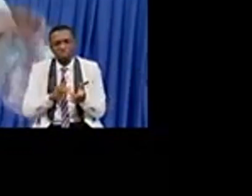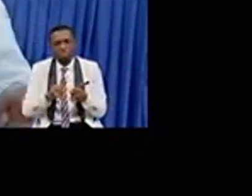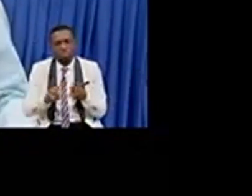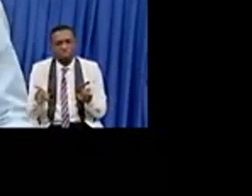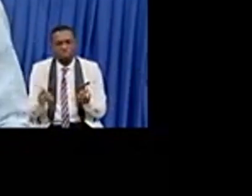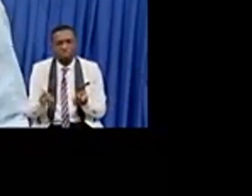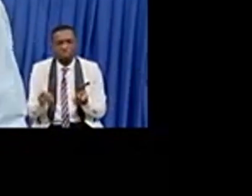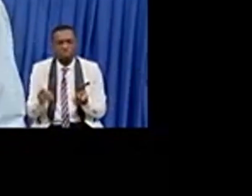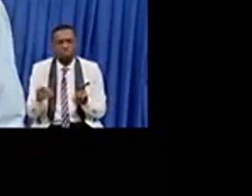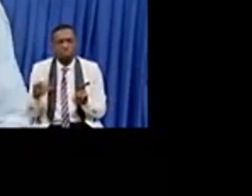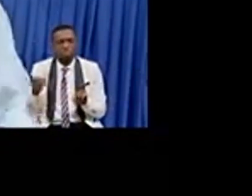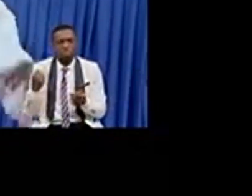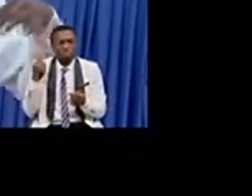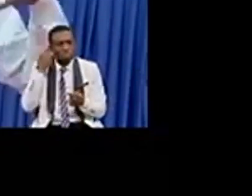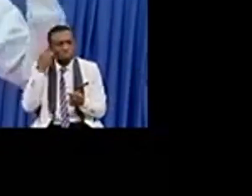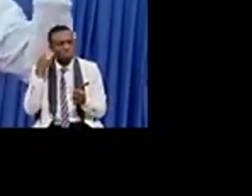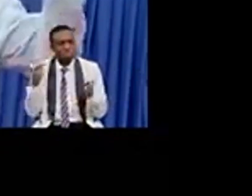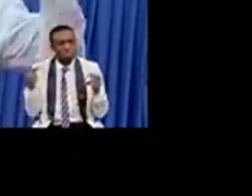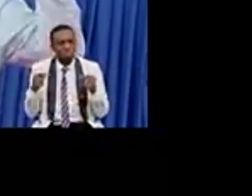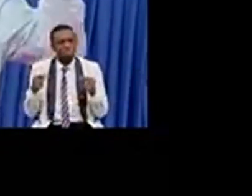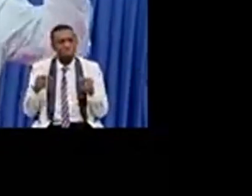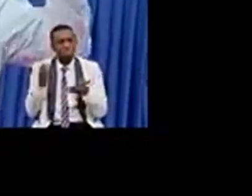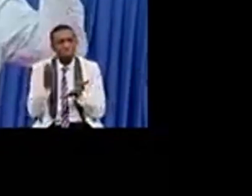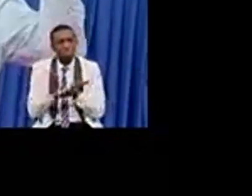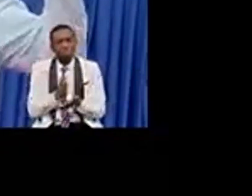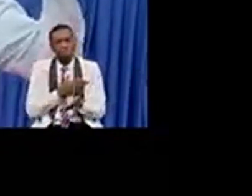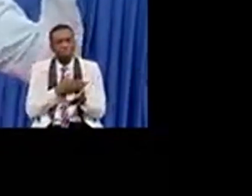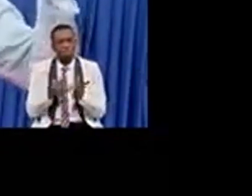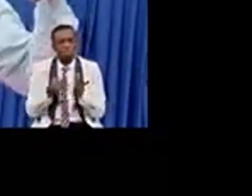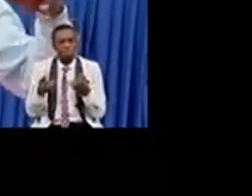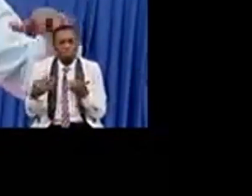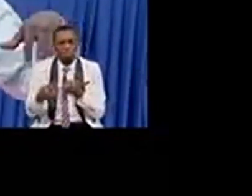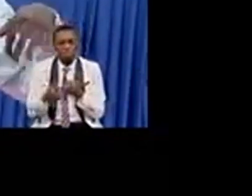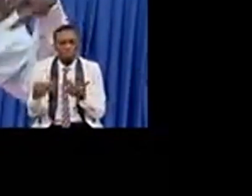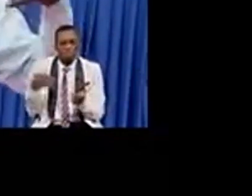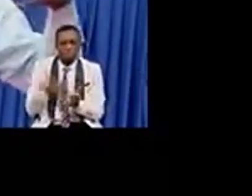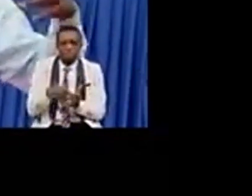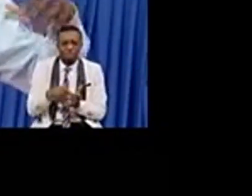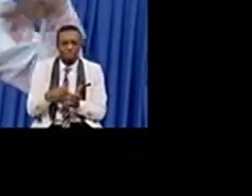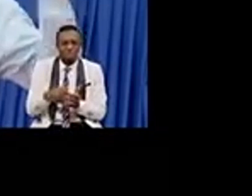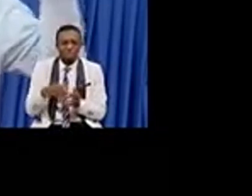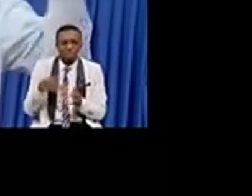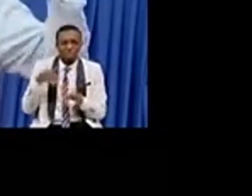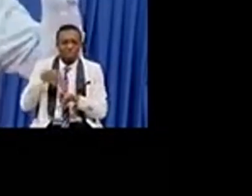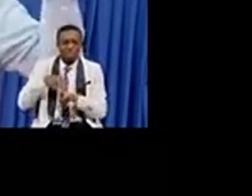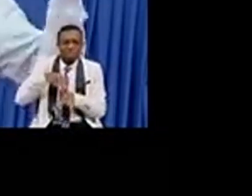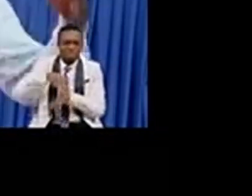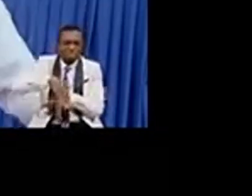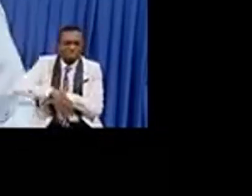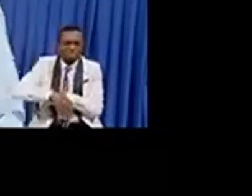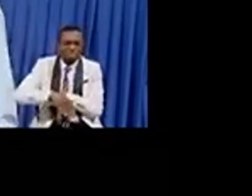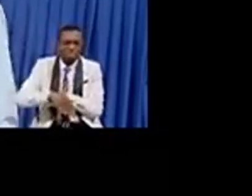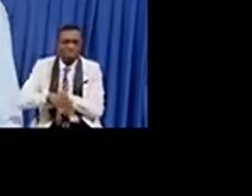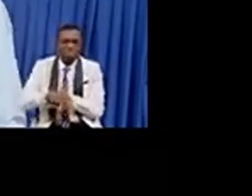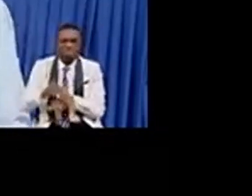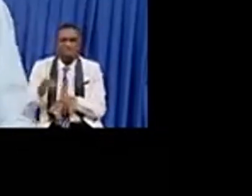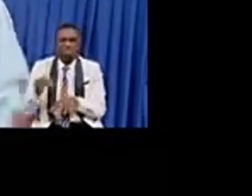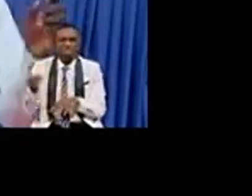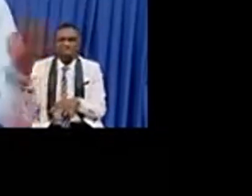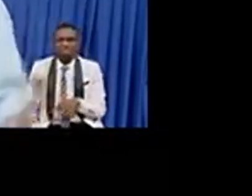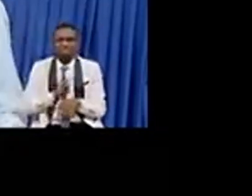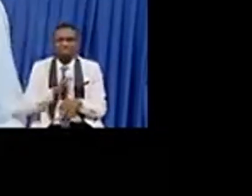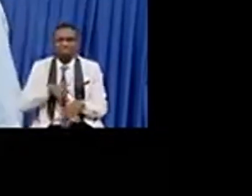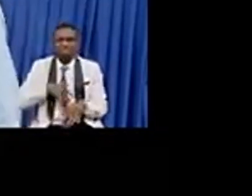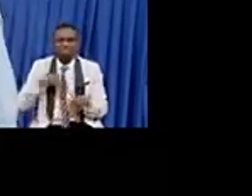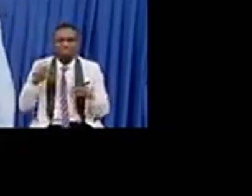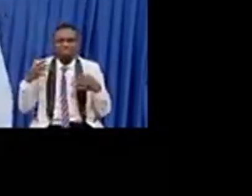back again and start worrying me. Sometimes, like something is working inside my ear. Like at night, I want to sleep. It's like something is moving inside my ear. But when they talk about this